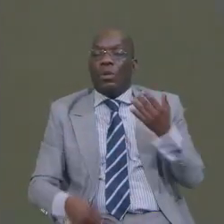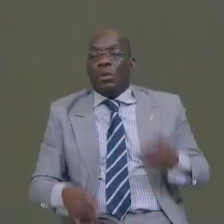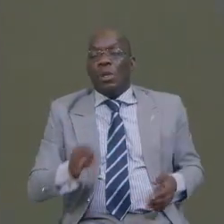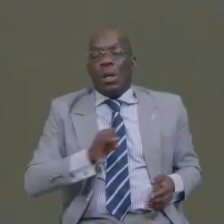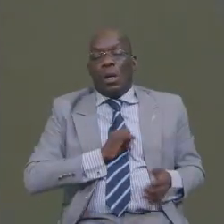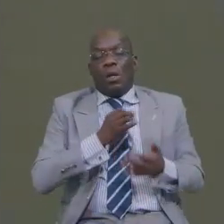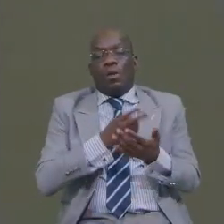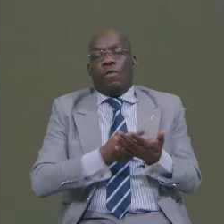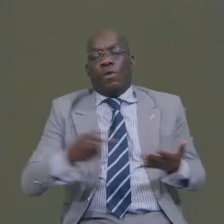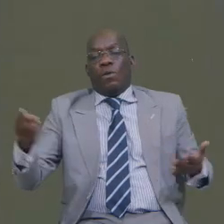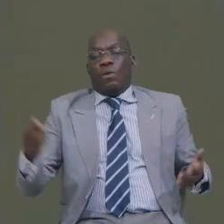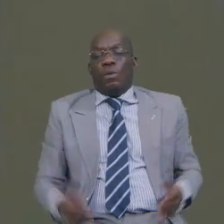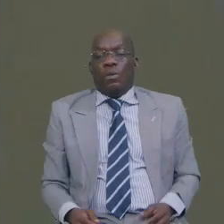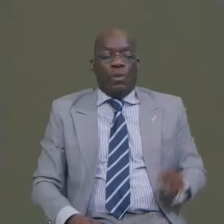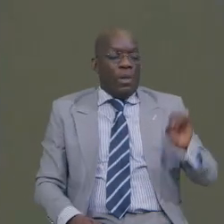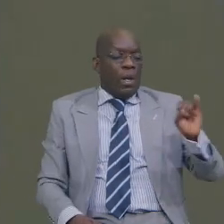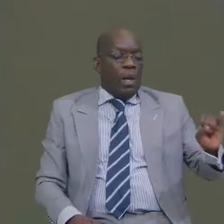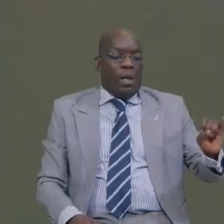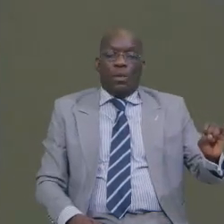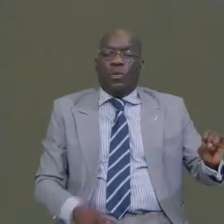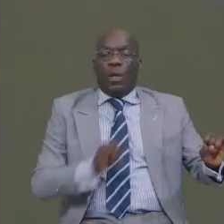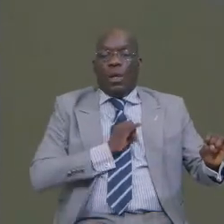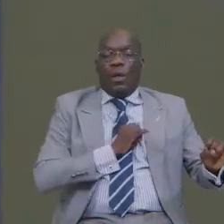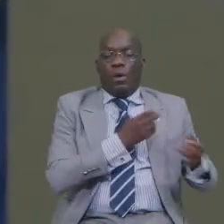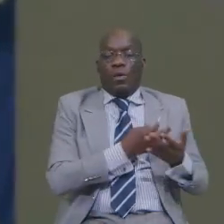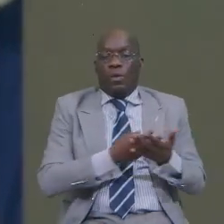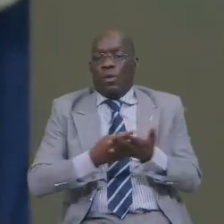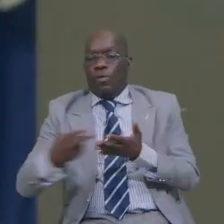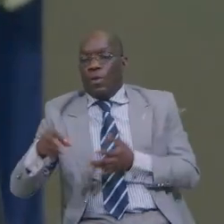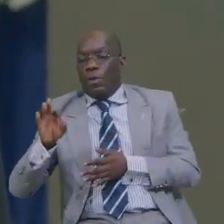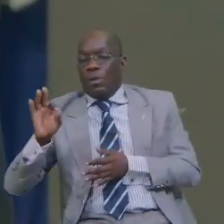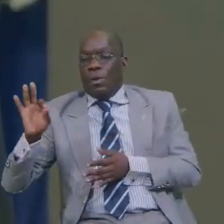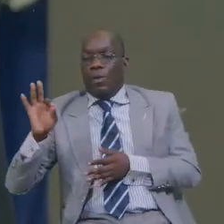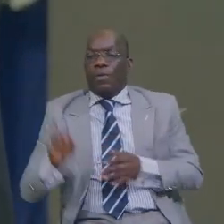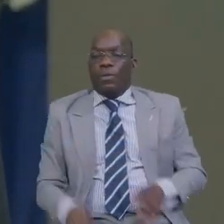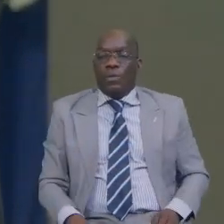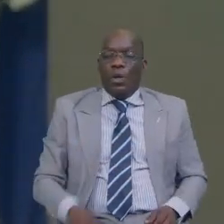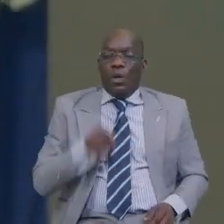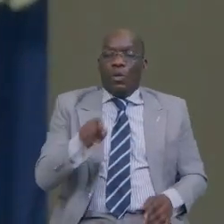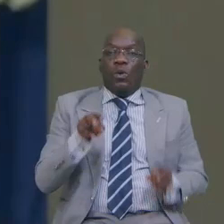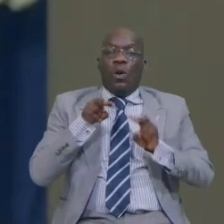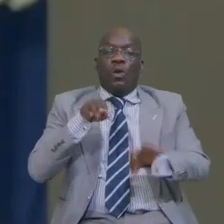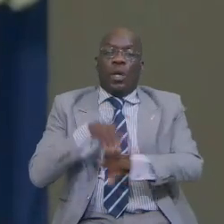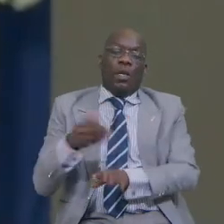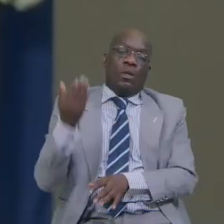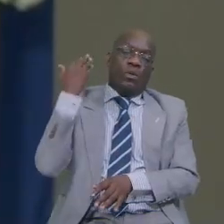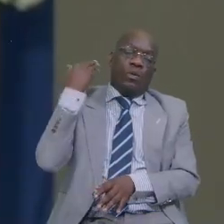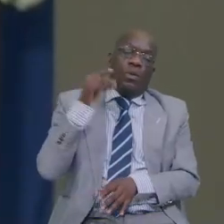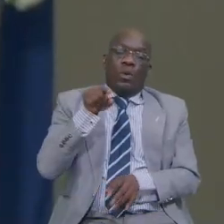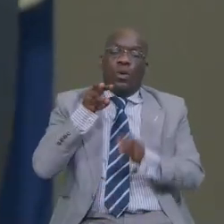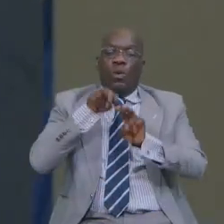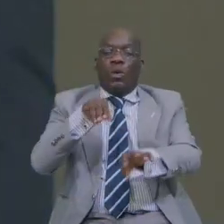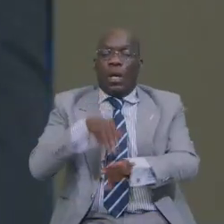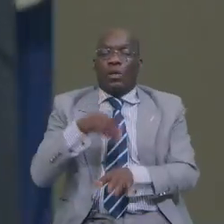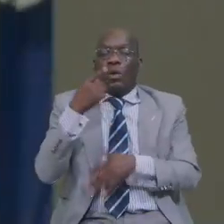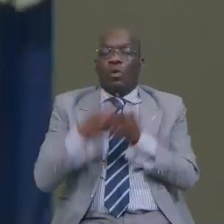failed. When you say if, you're looking at the past, and you're looking at something you are not able